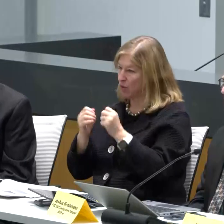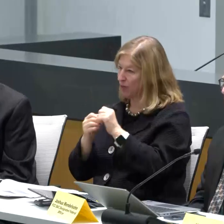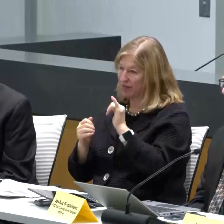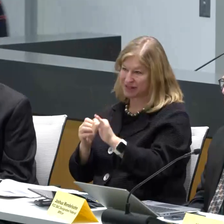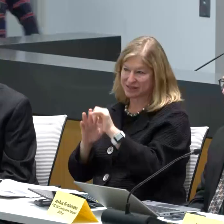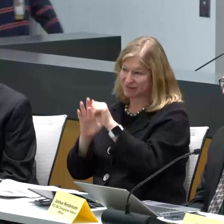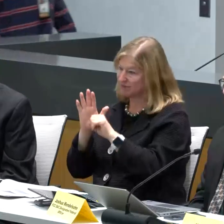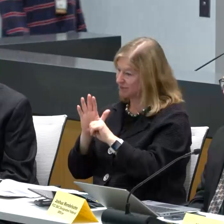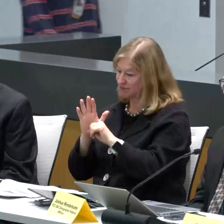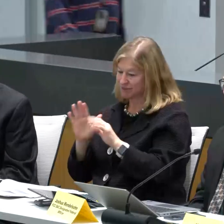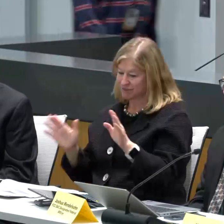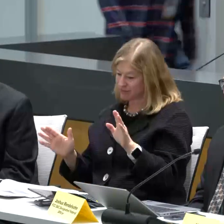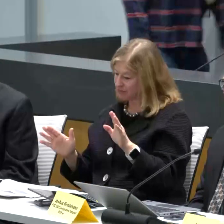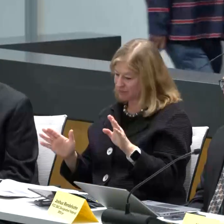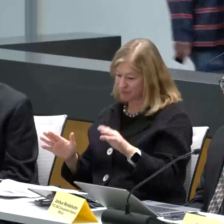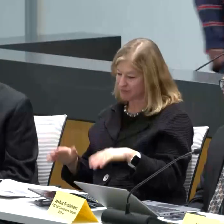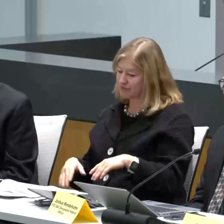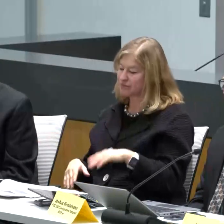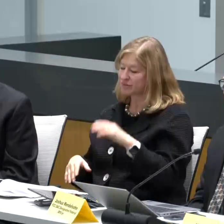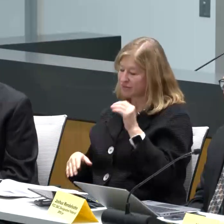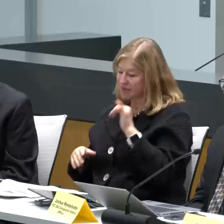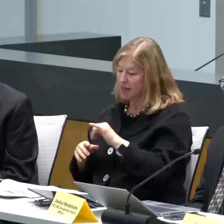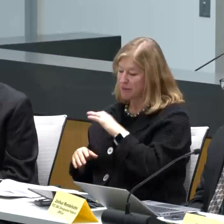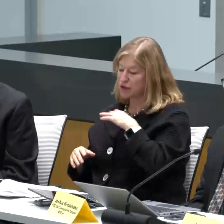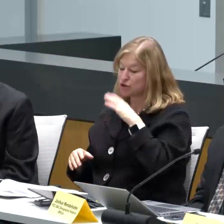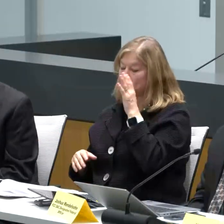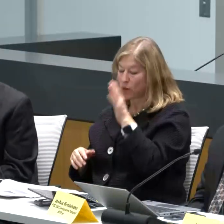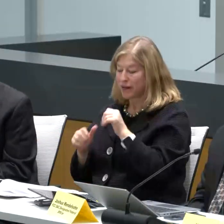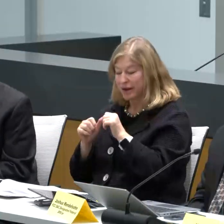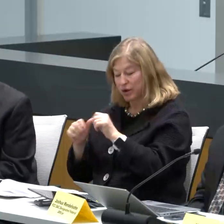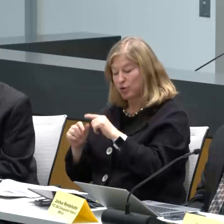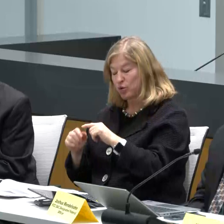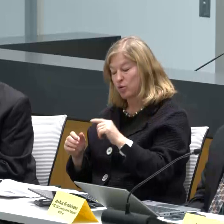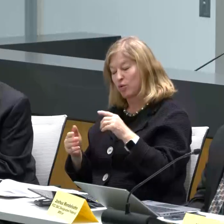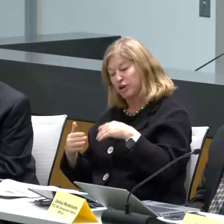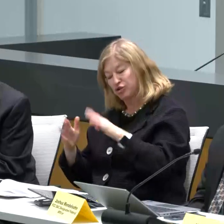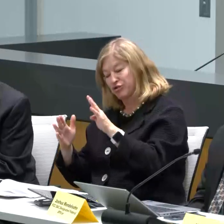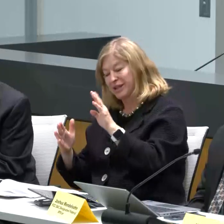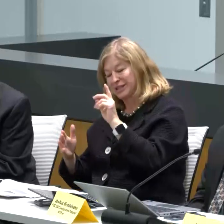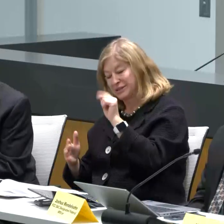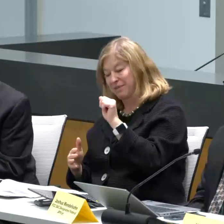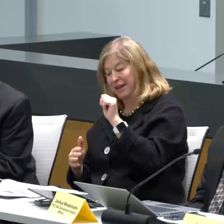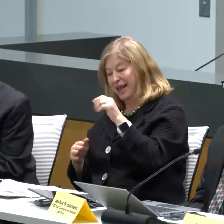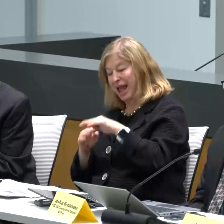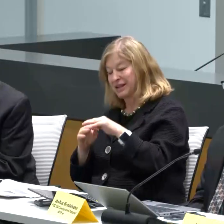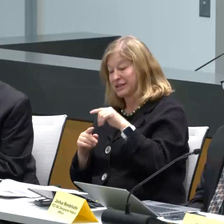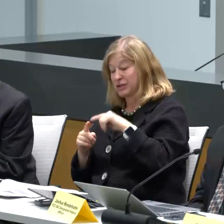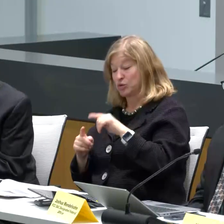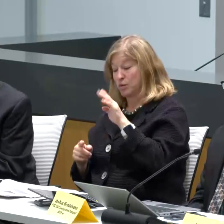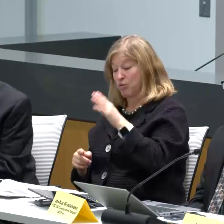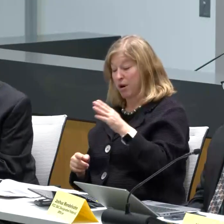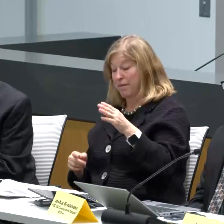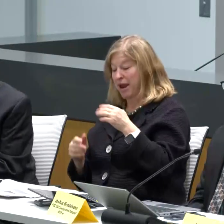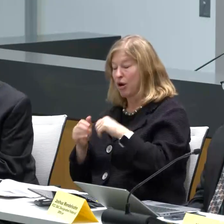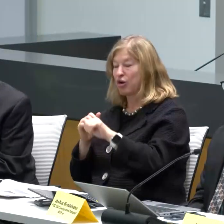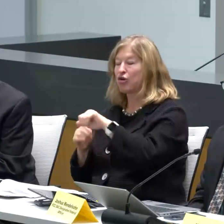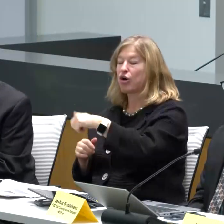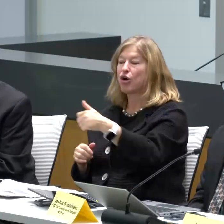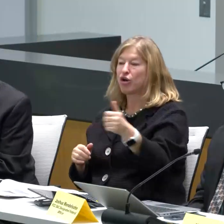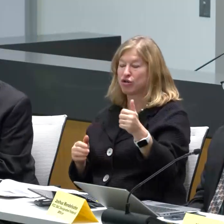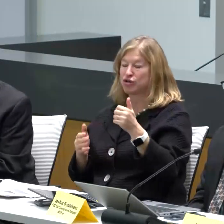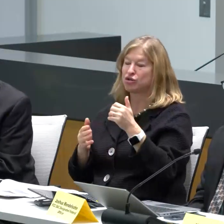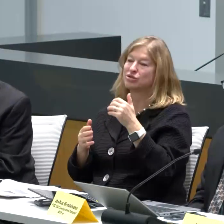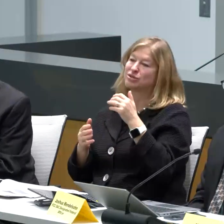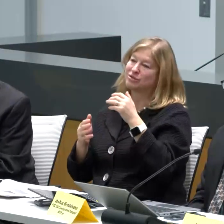the Commission work will not begin or end with this statute. The Commission will continue to address